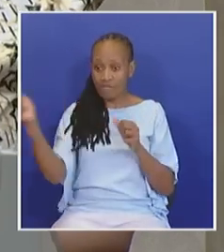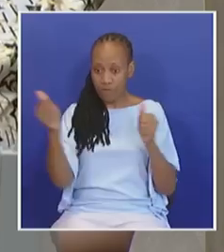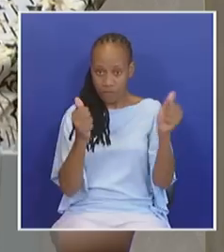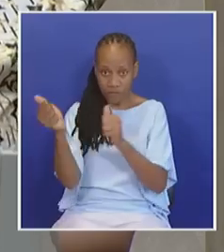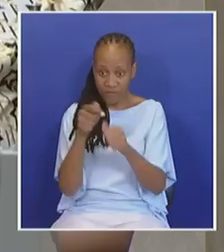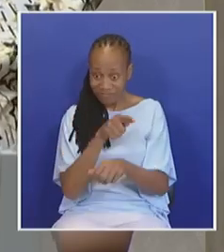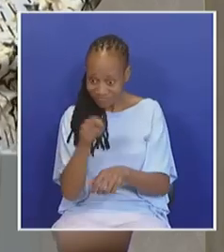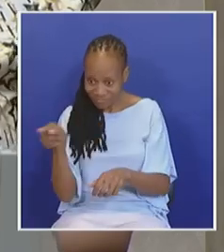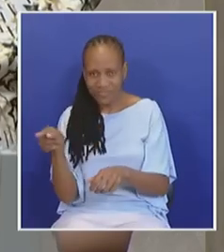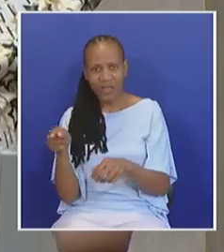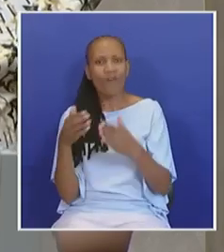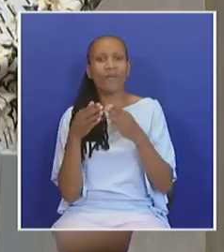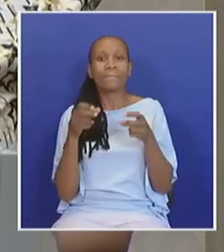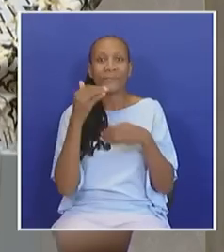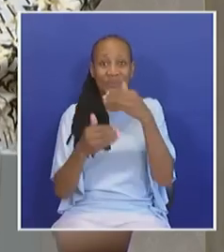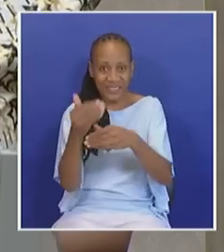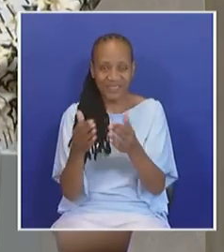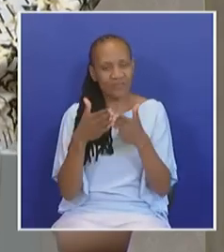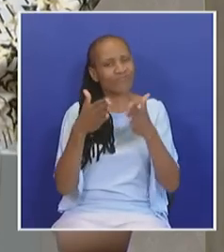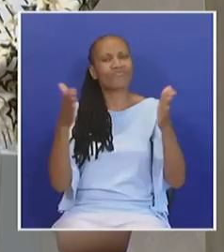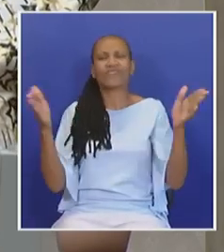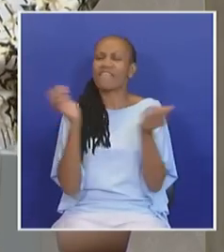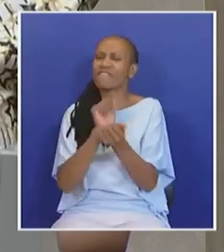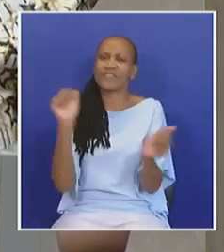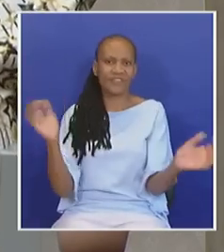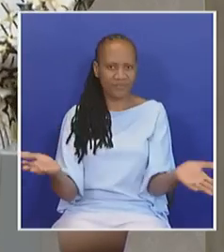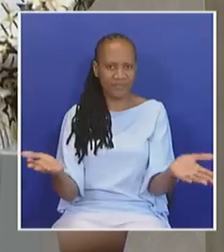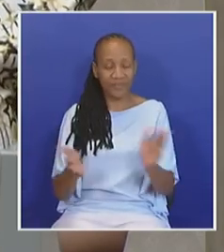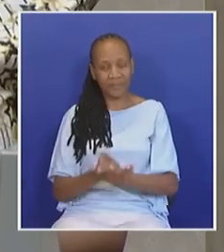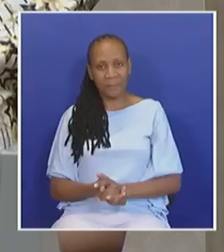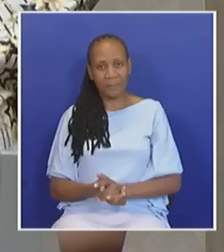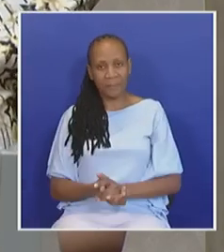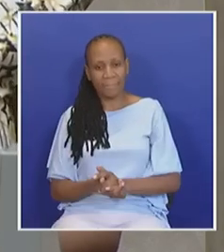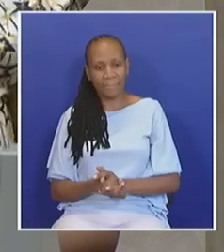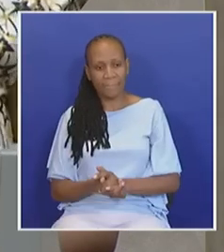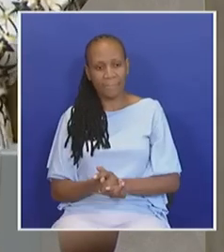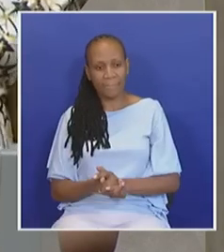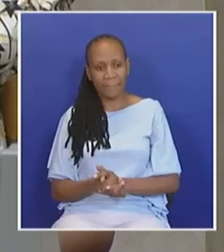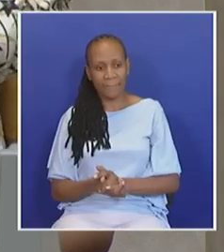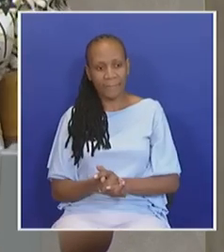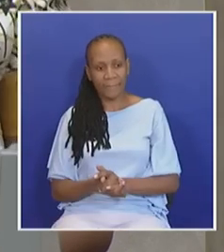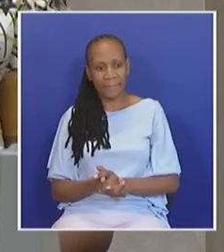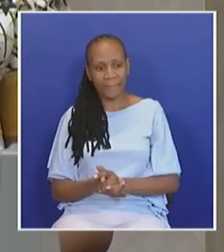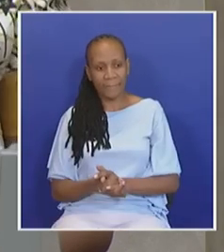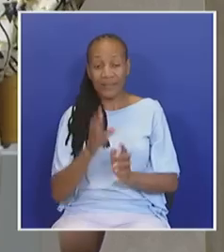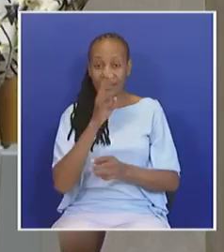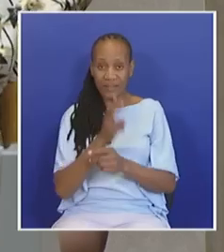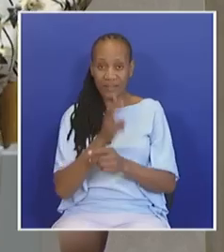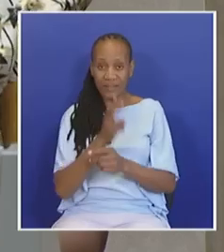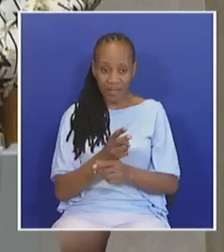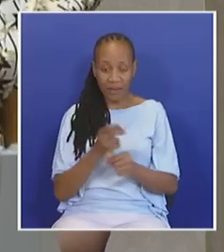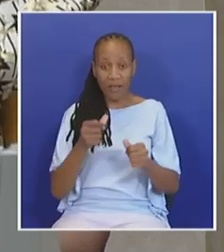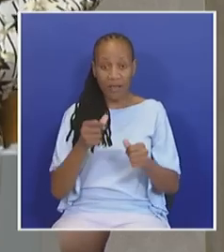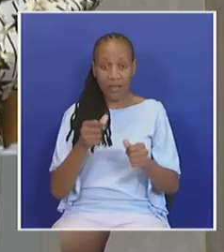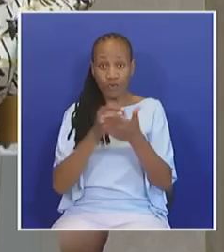The bill also enactment will pave the way for the reissue of ballot